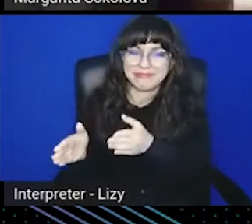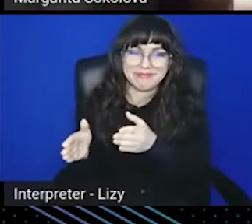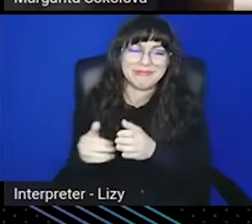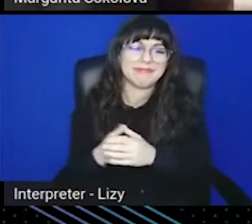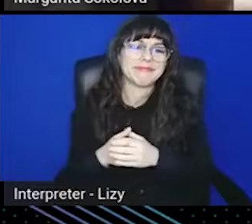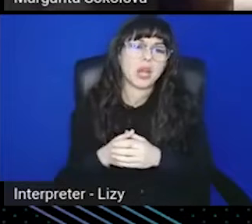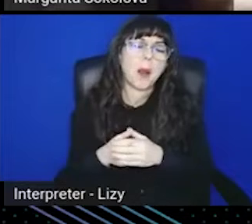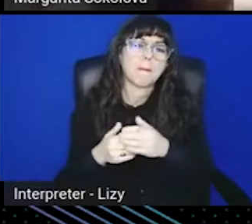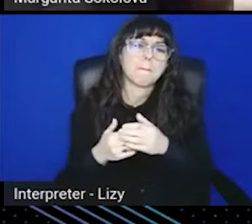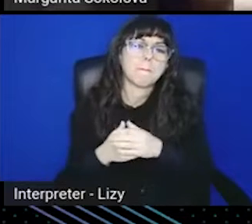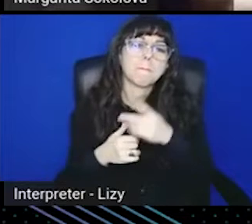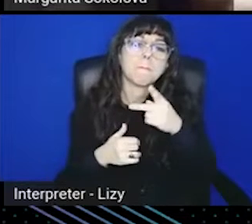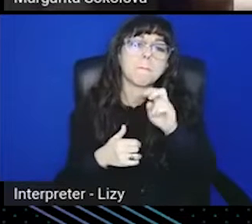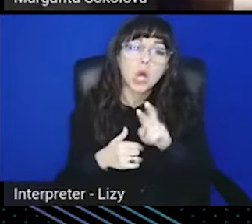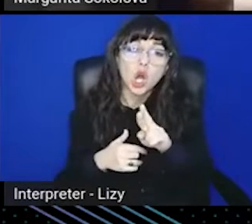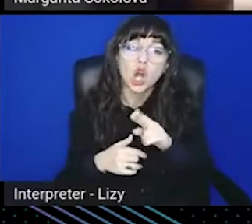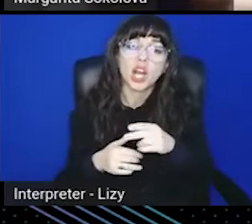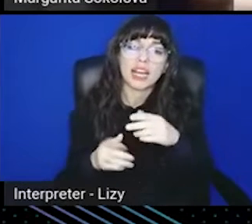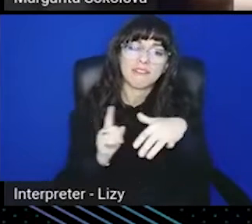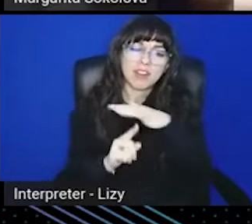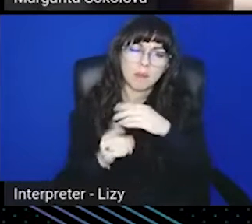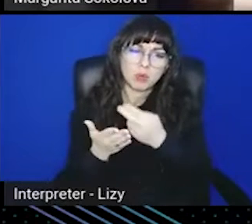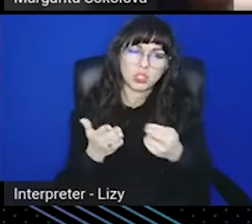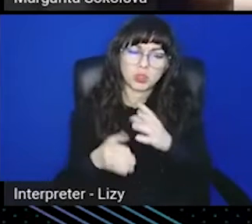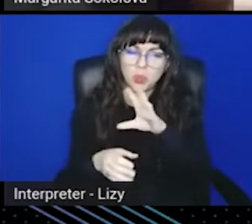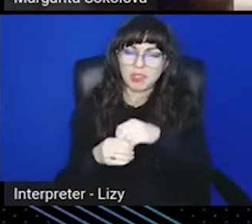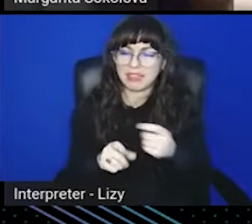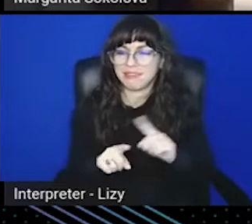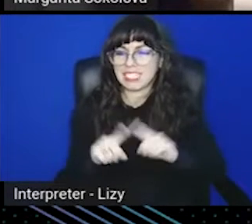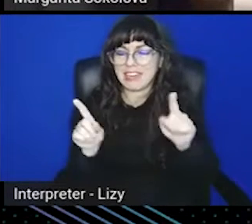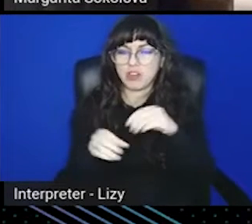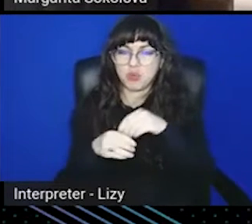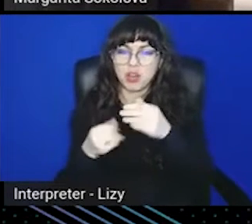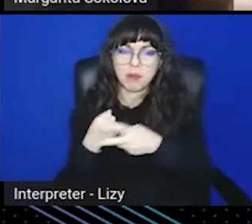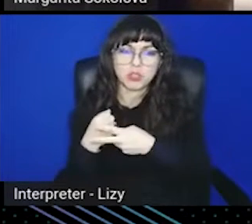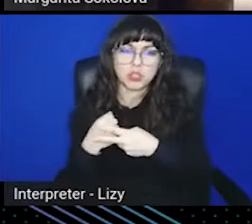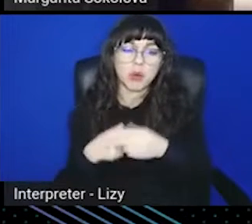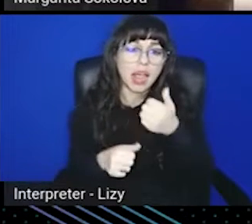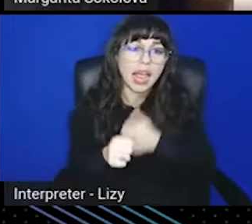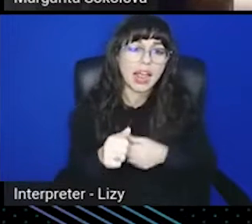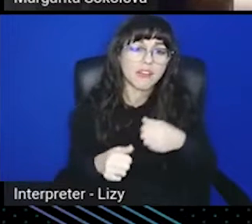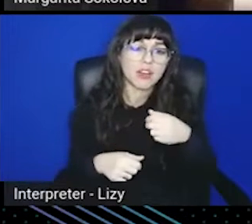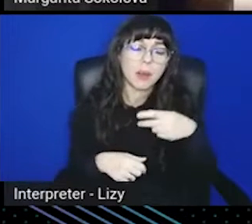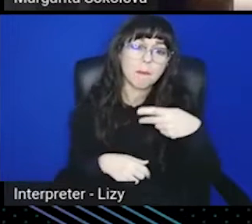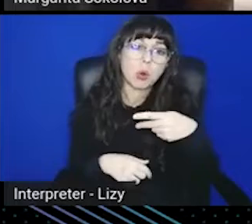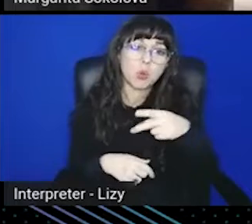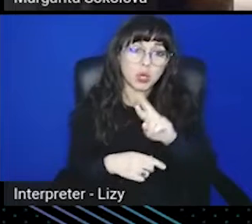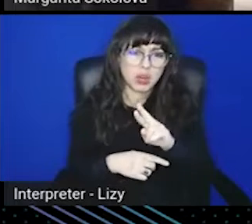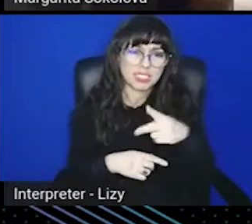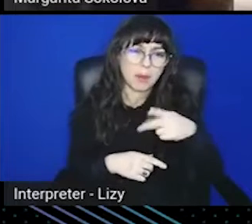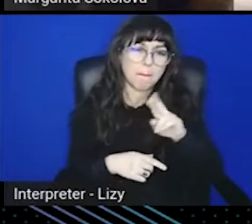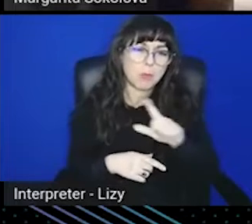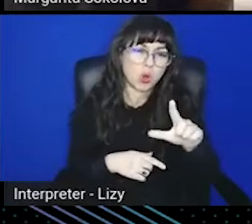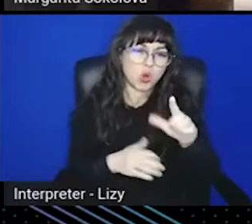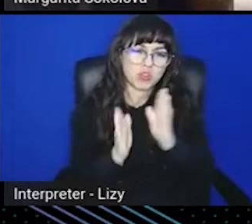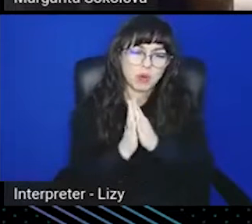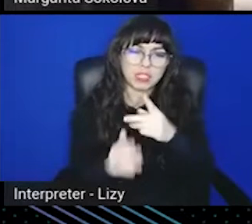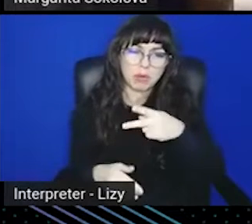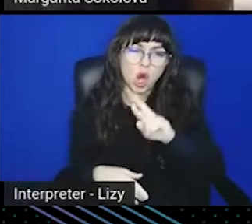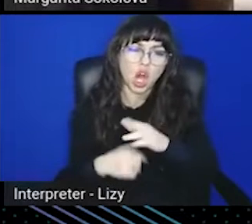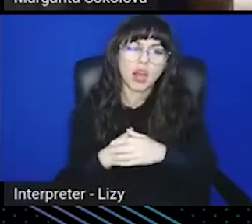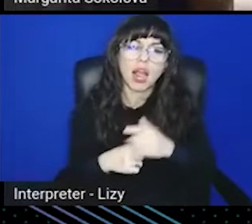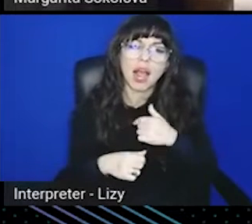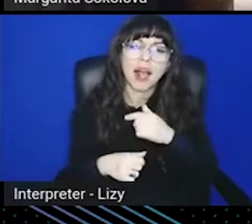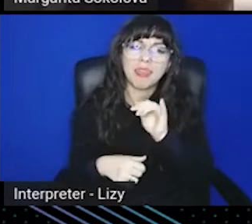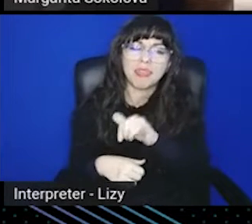resources which live in a different repository. So for every pull request, these resources will be spun up as part of